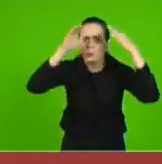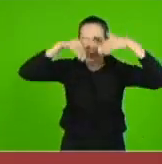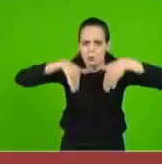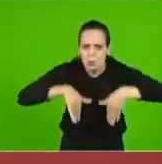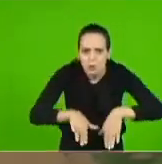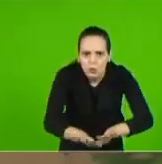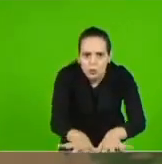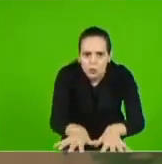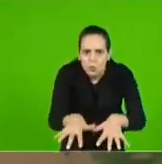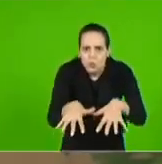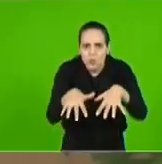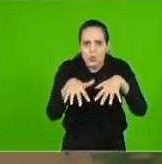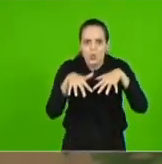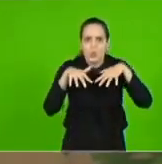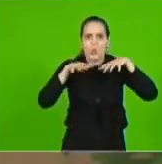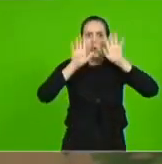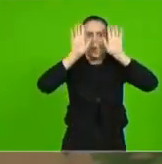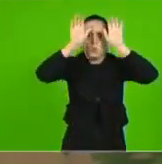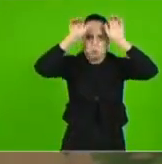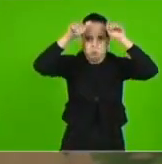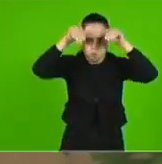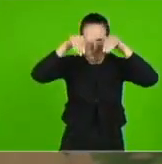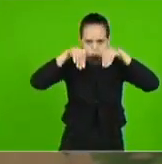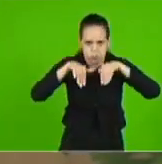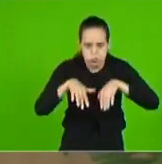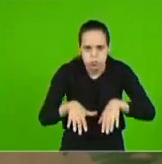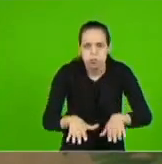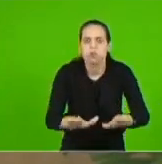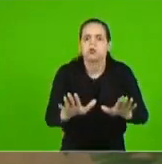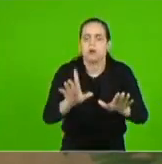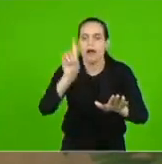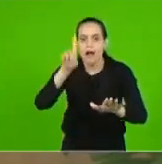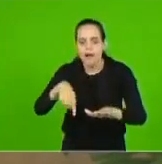the seas and the waves. It is all biblical.